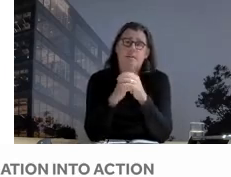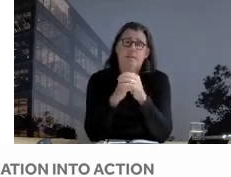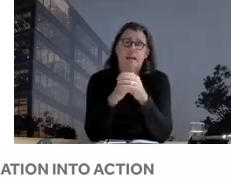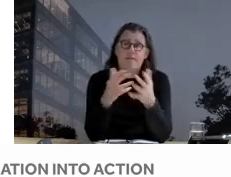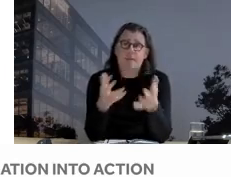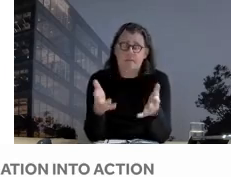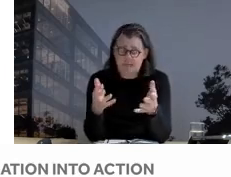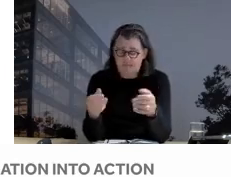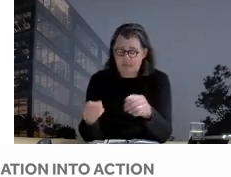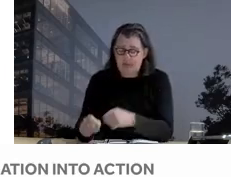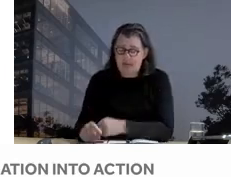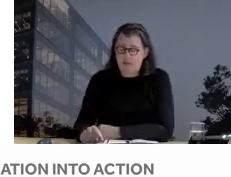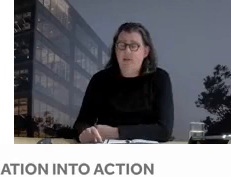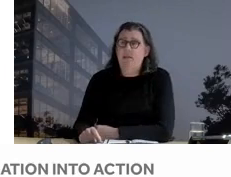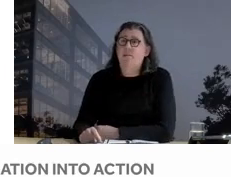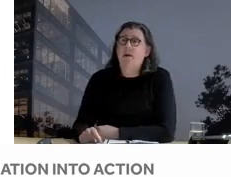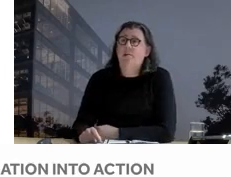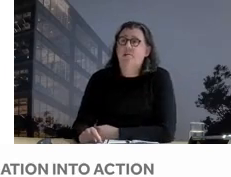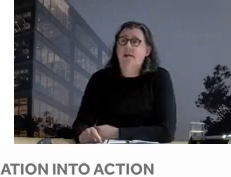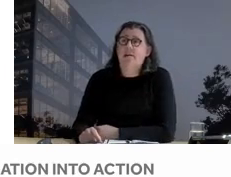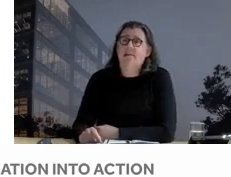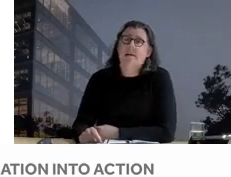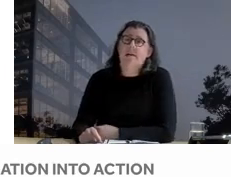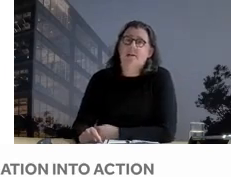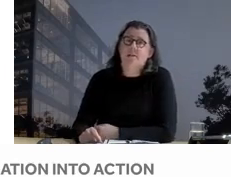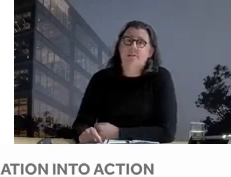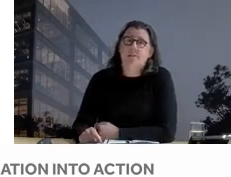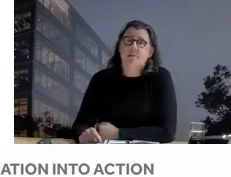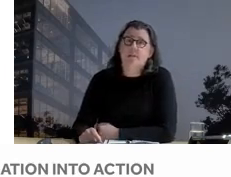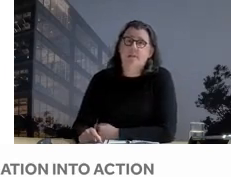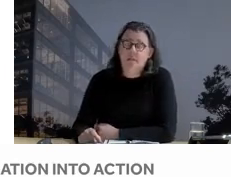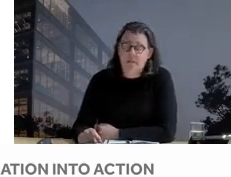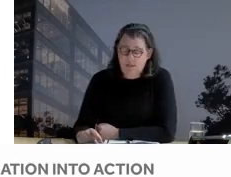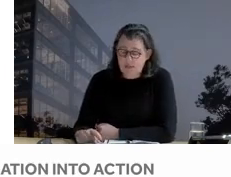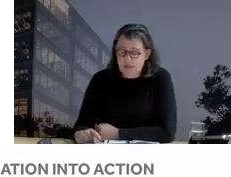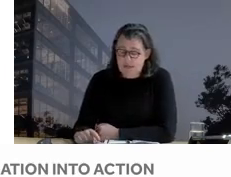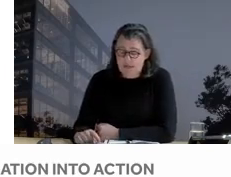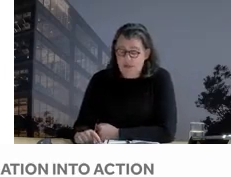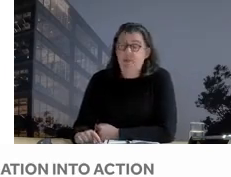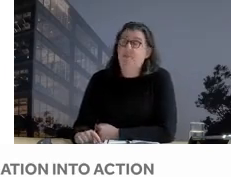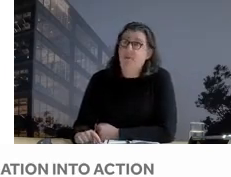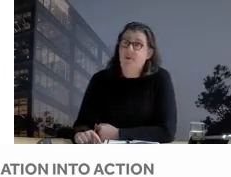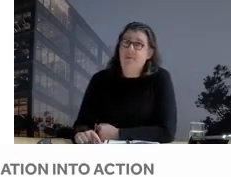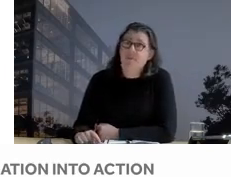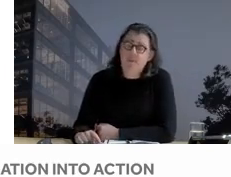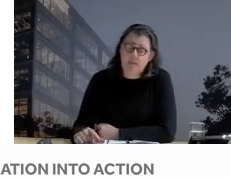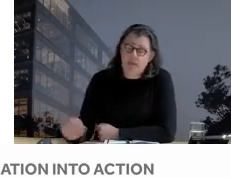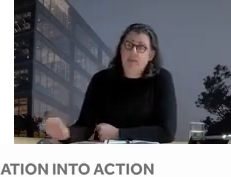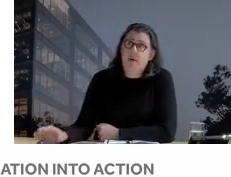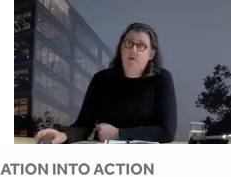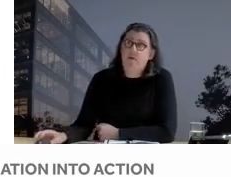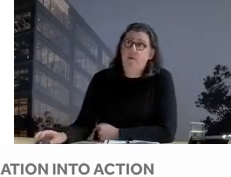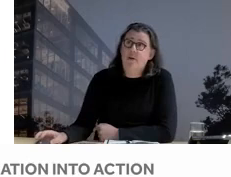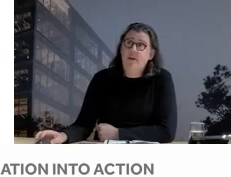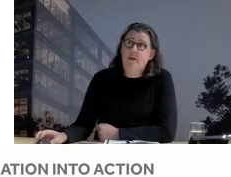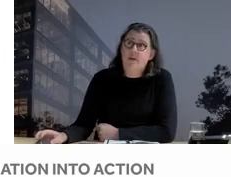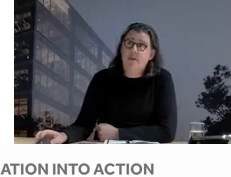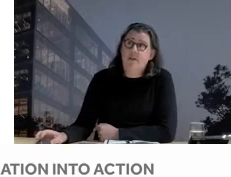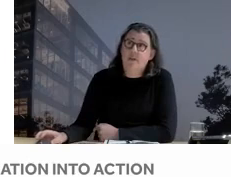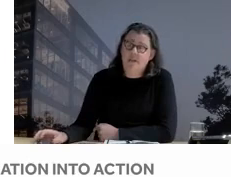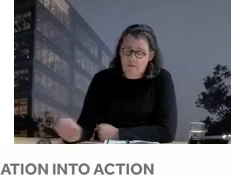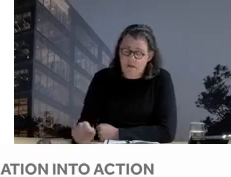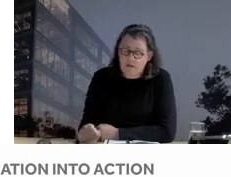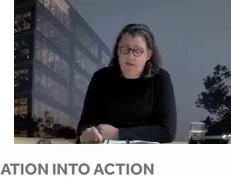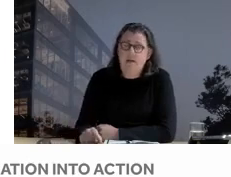is the advocacy of today is really part of that continuing journey for us. Top corner here, you're